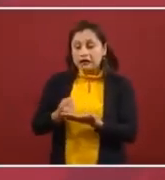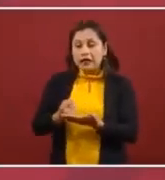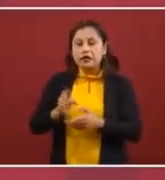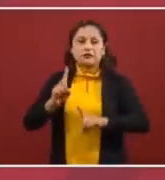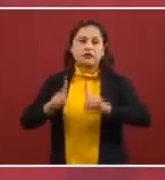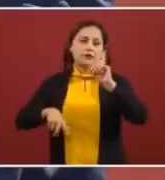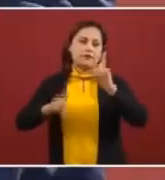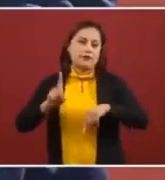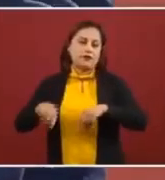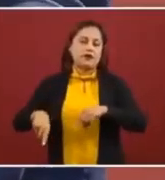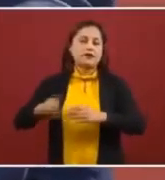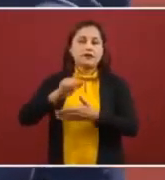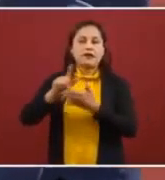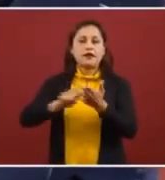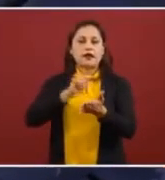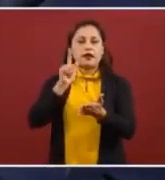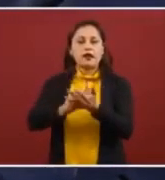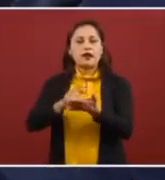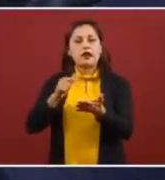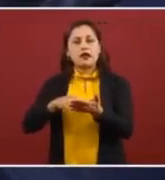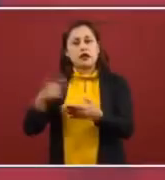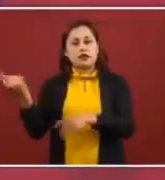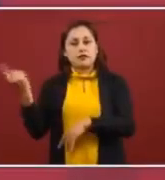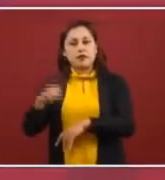because they've taken states.